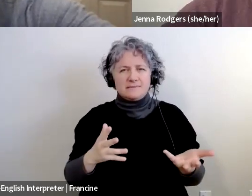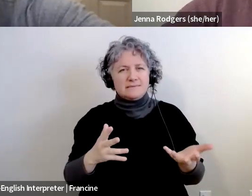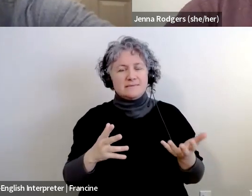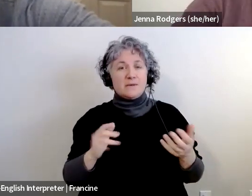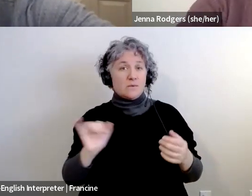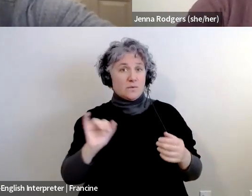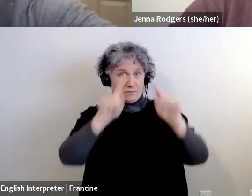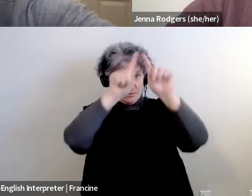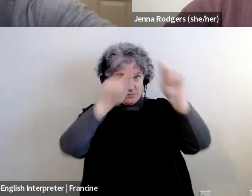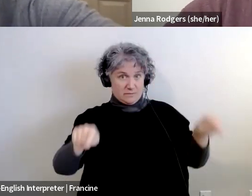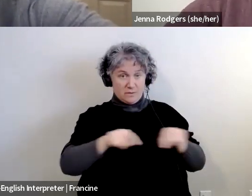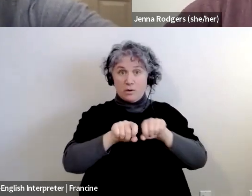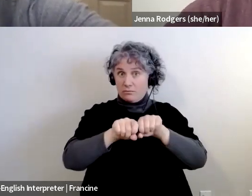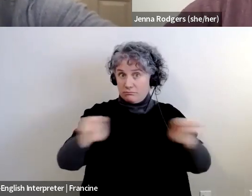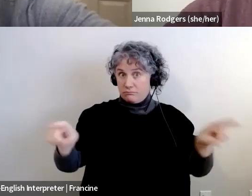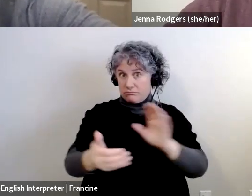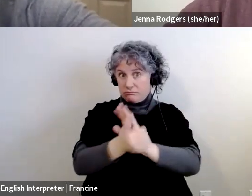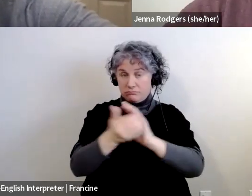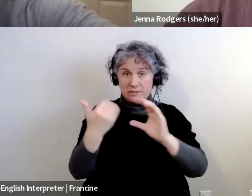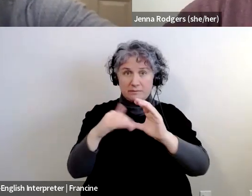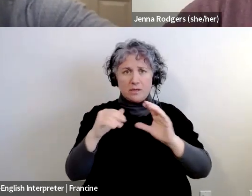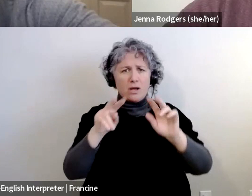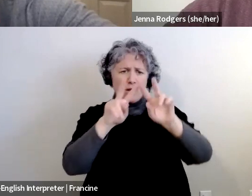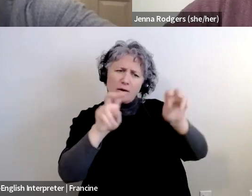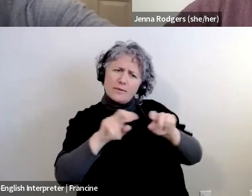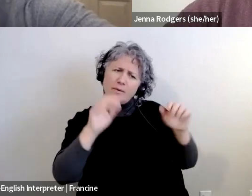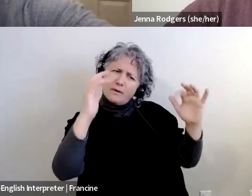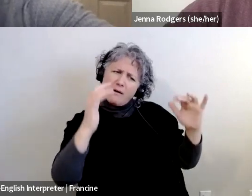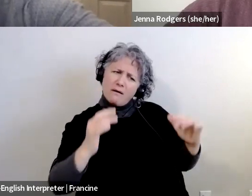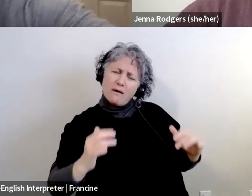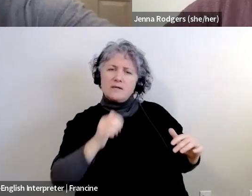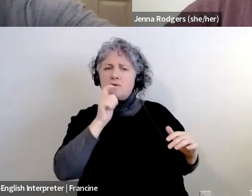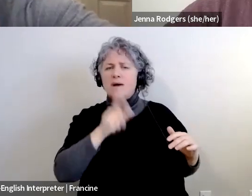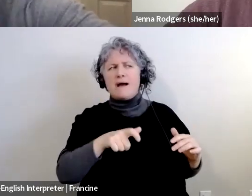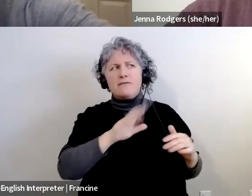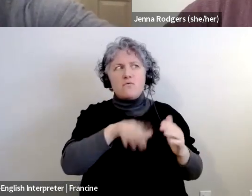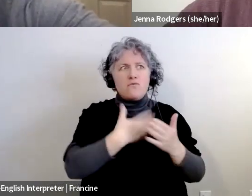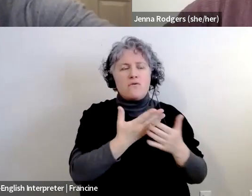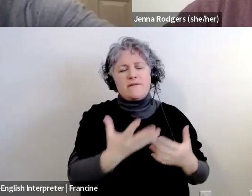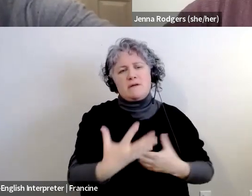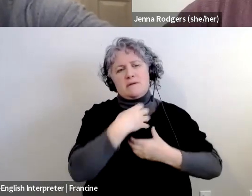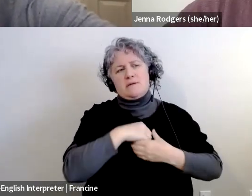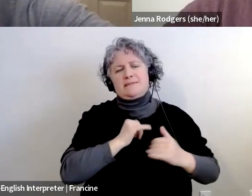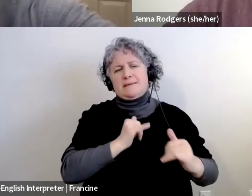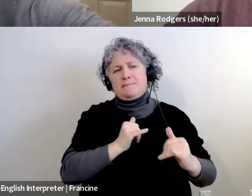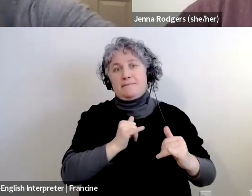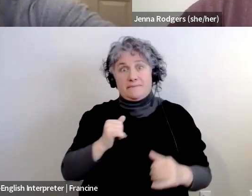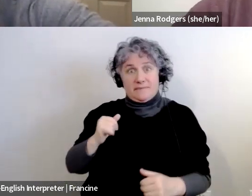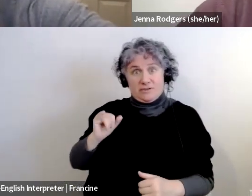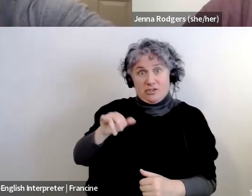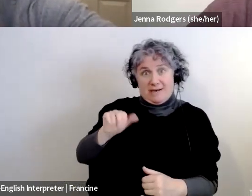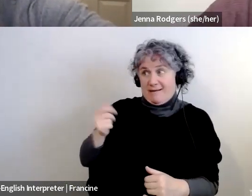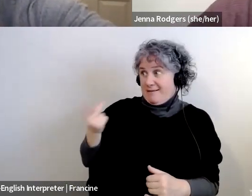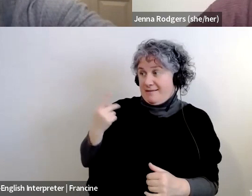please, like, again, we will send this out, look through it. And again, it doesn't have to resonate, again, your truth or your, this is Jenna and I trying to make sense of